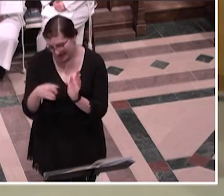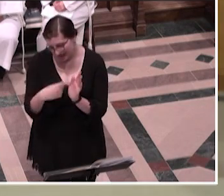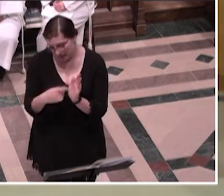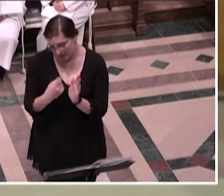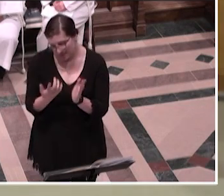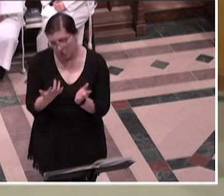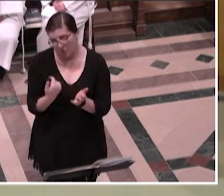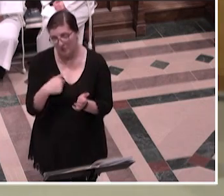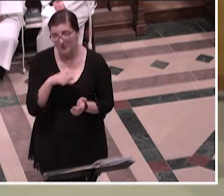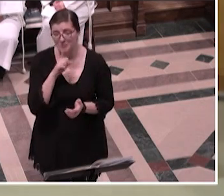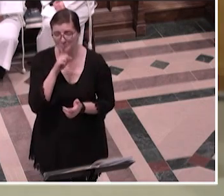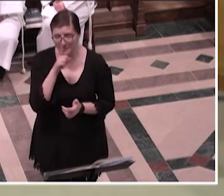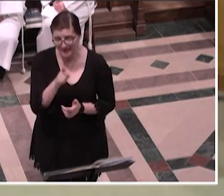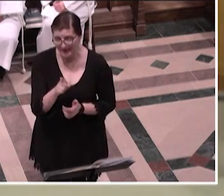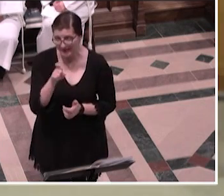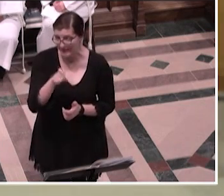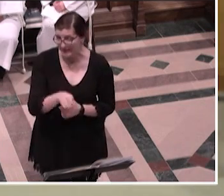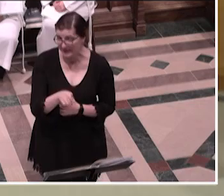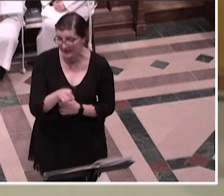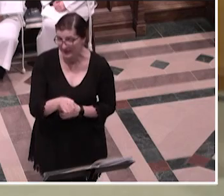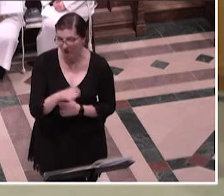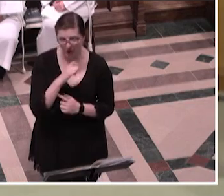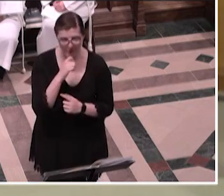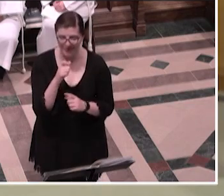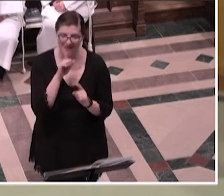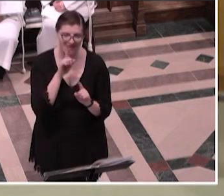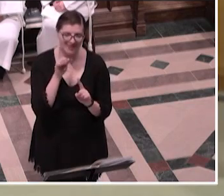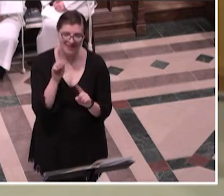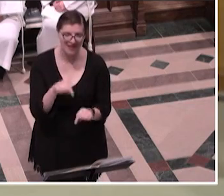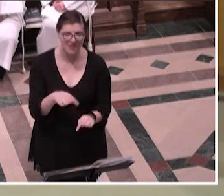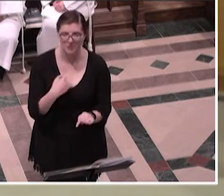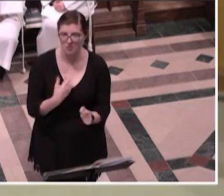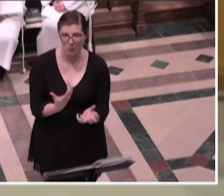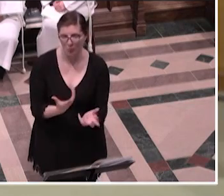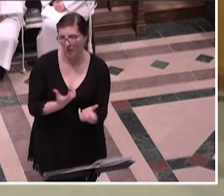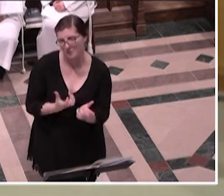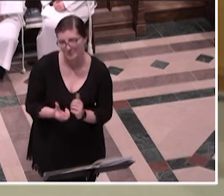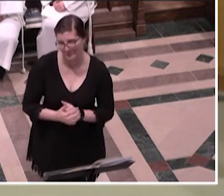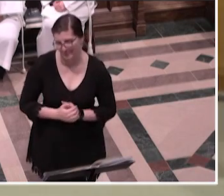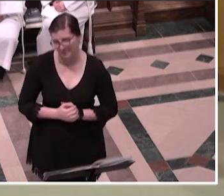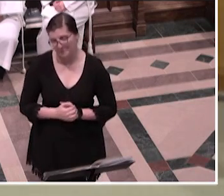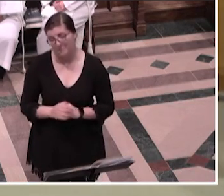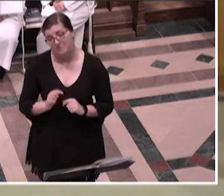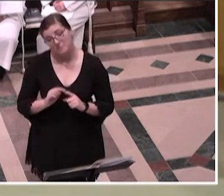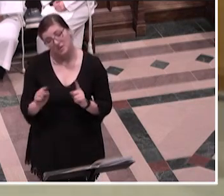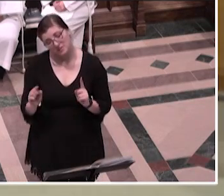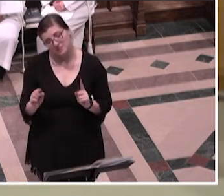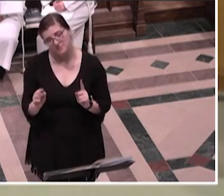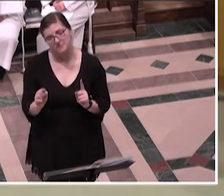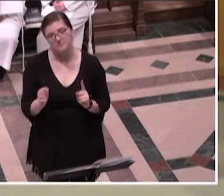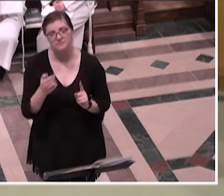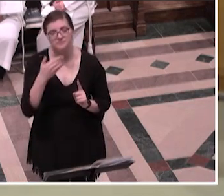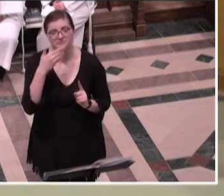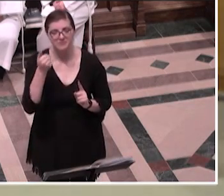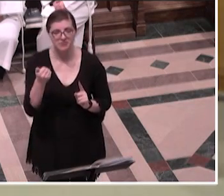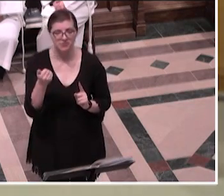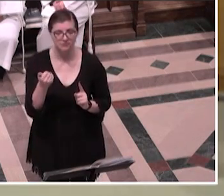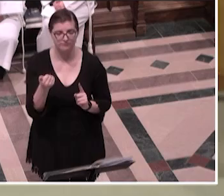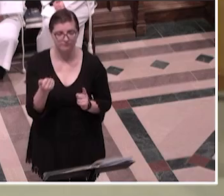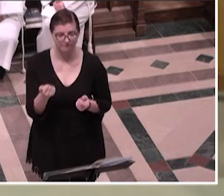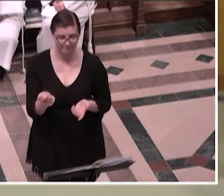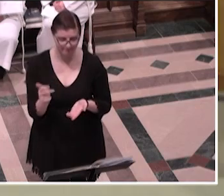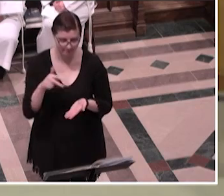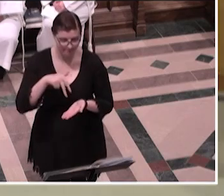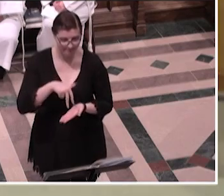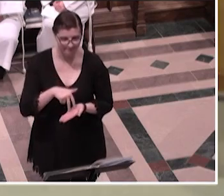really need are not the answers that we crave, but instead to stand in the